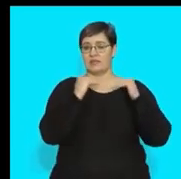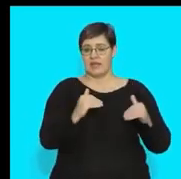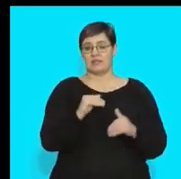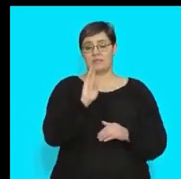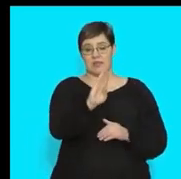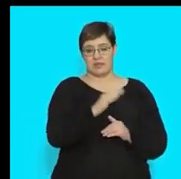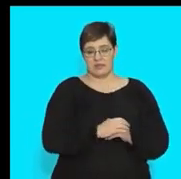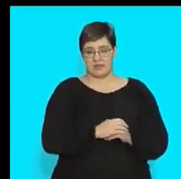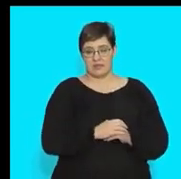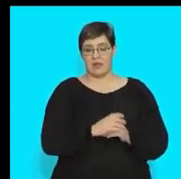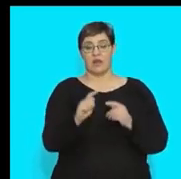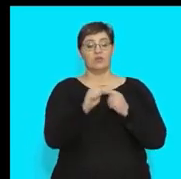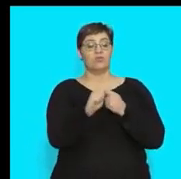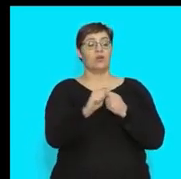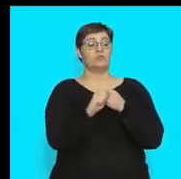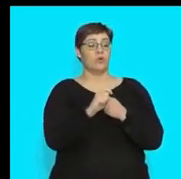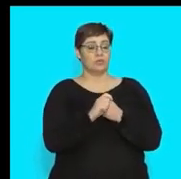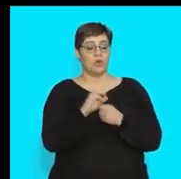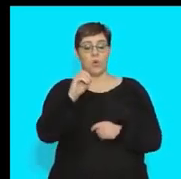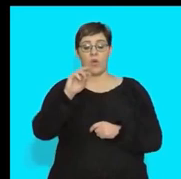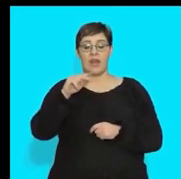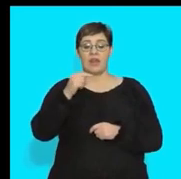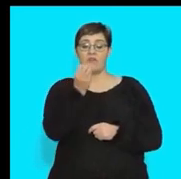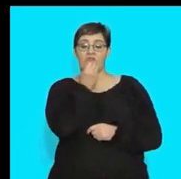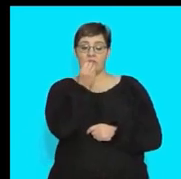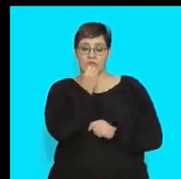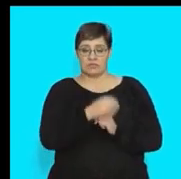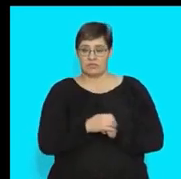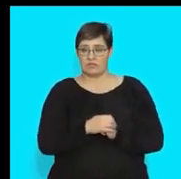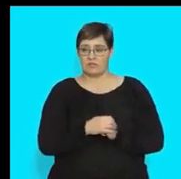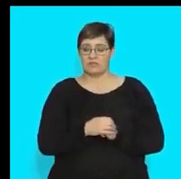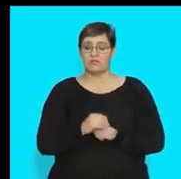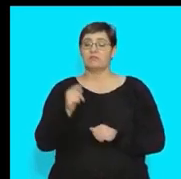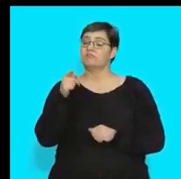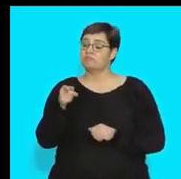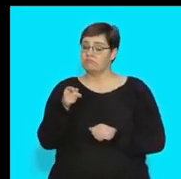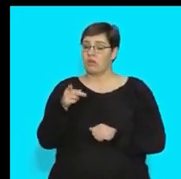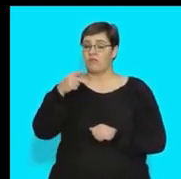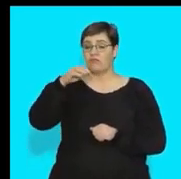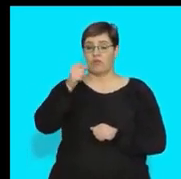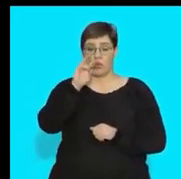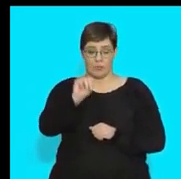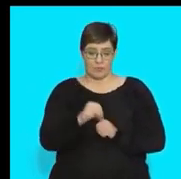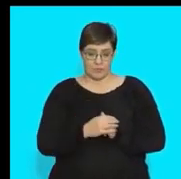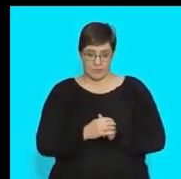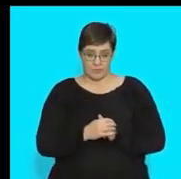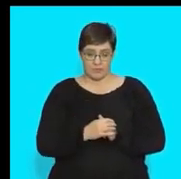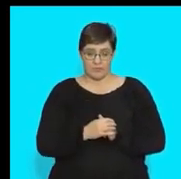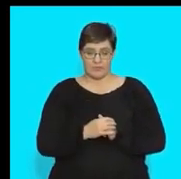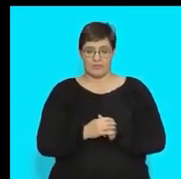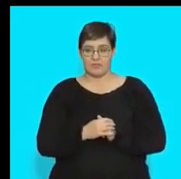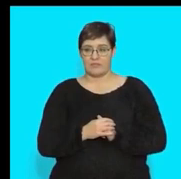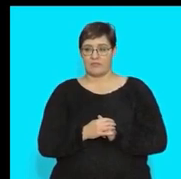right, next one, number B. Transports organic food. That I'm looking for